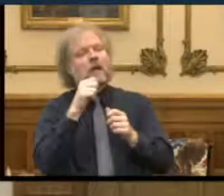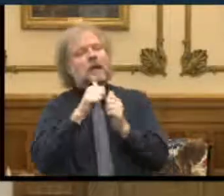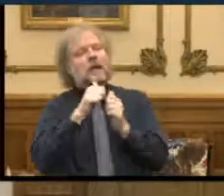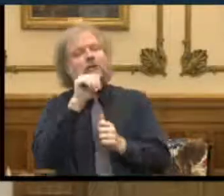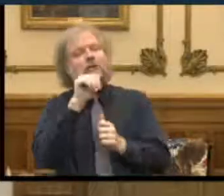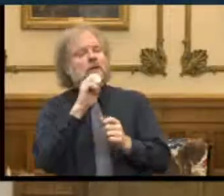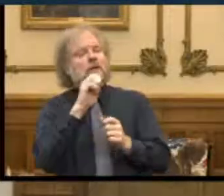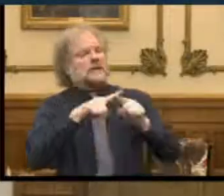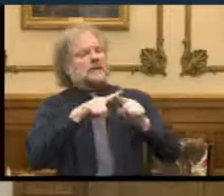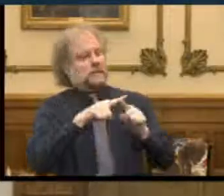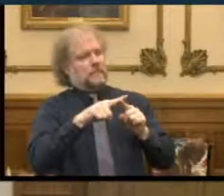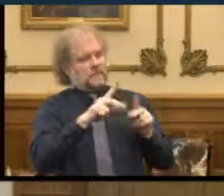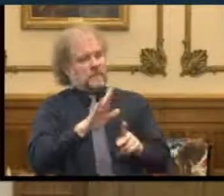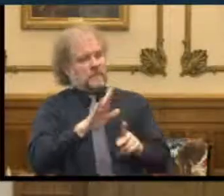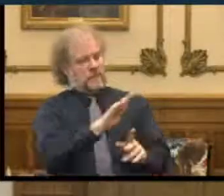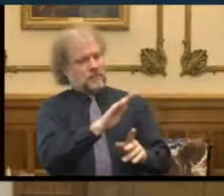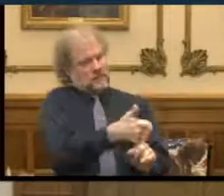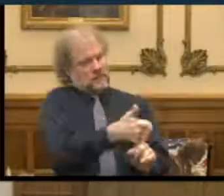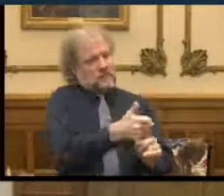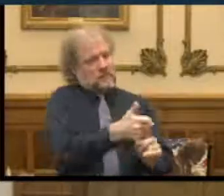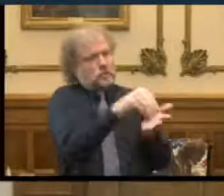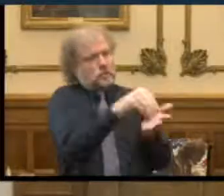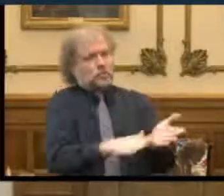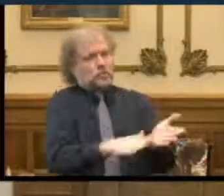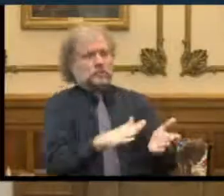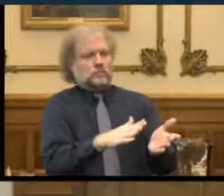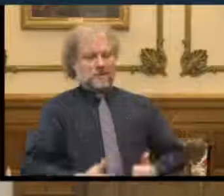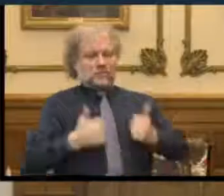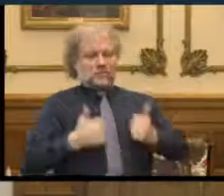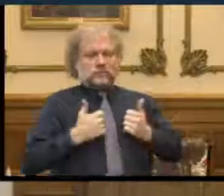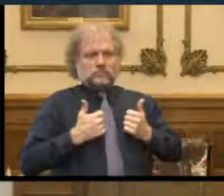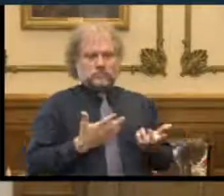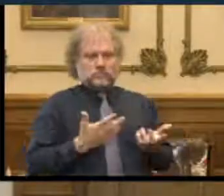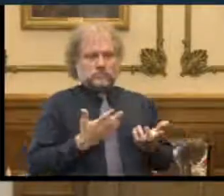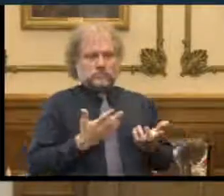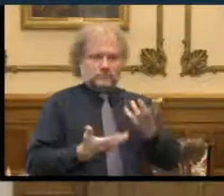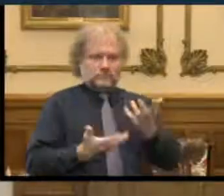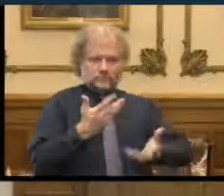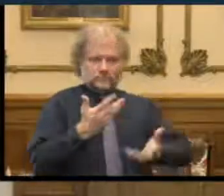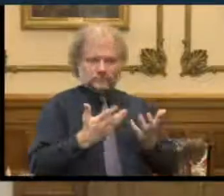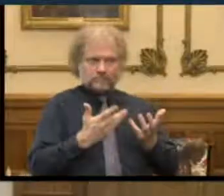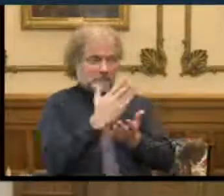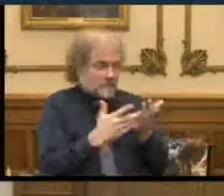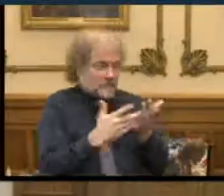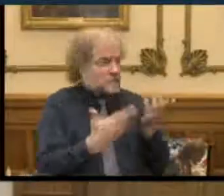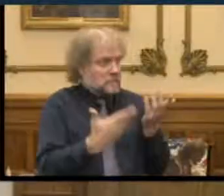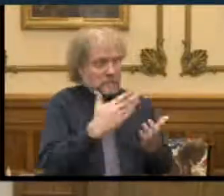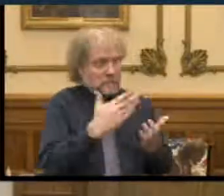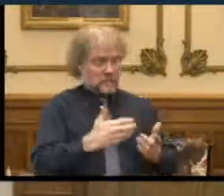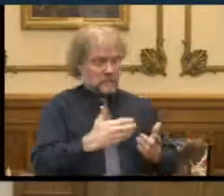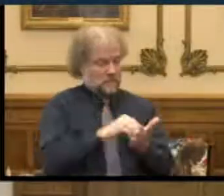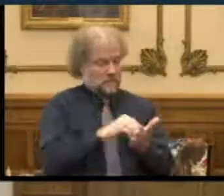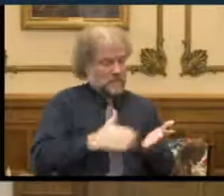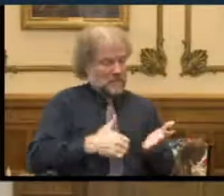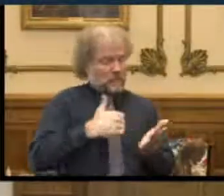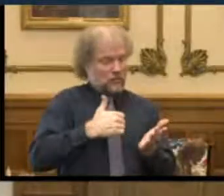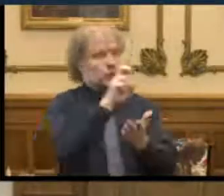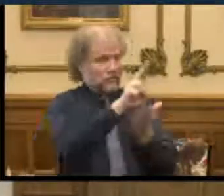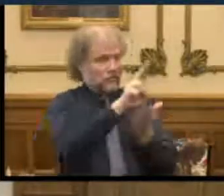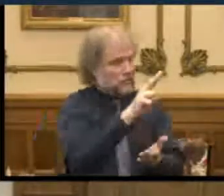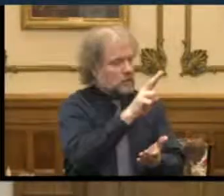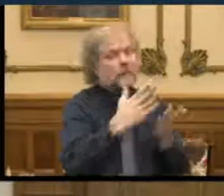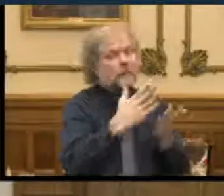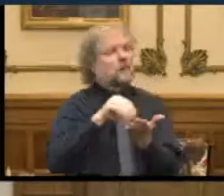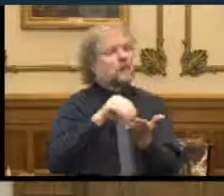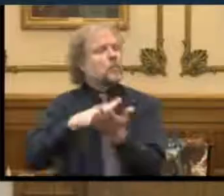whatever address the patient, in this case the student, gives. So some of them might give their address at the university. Some of them might